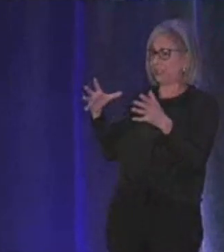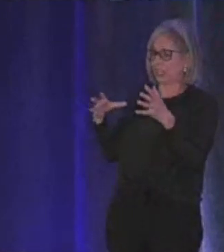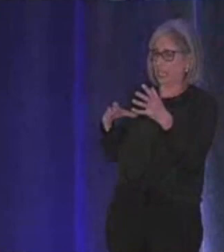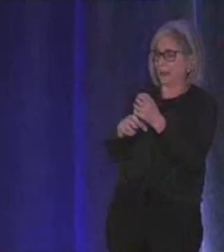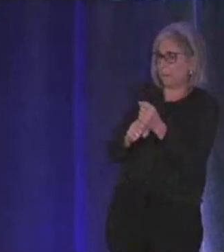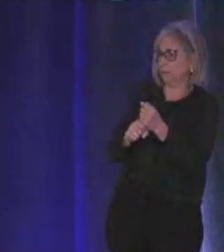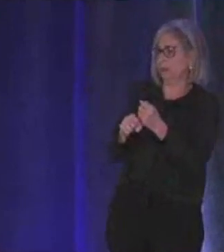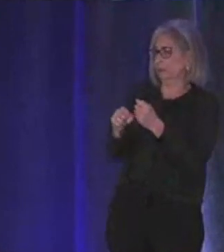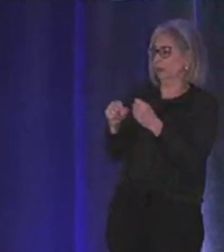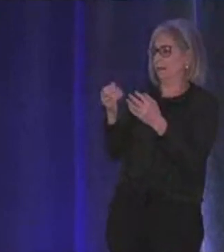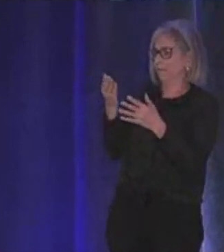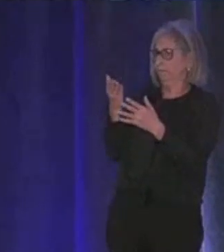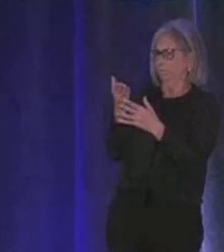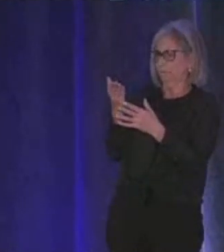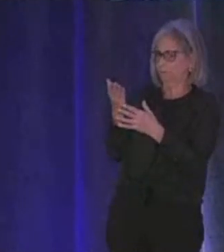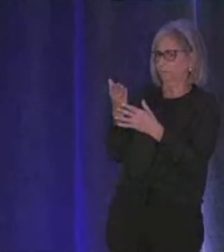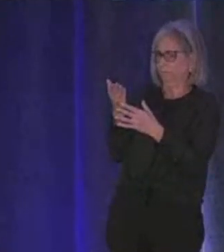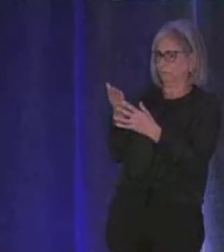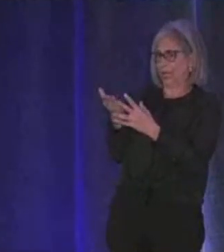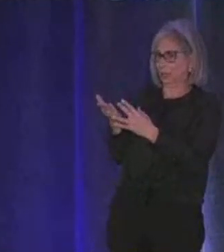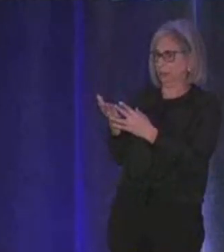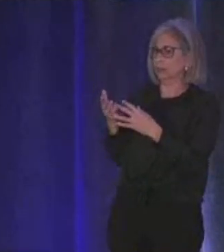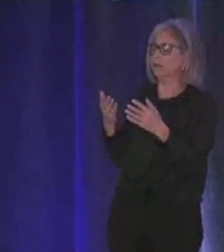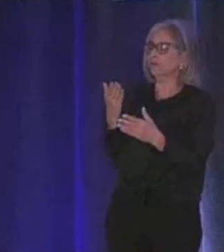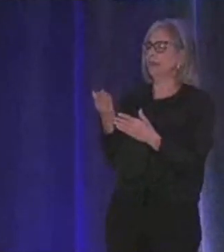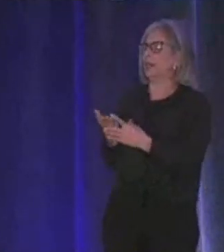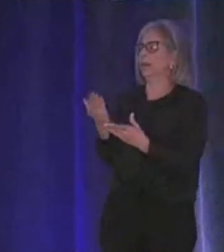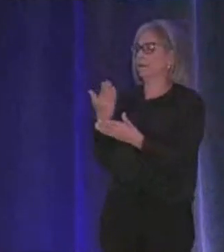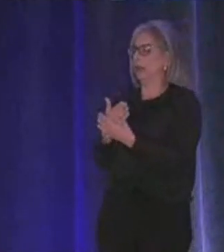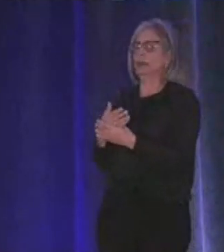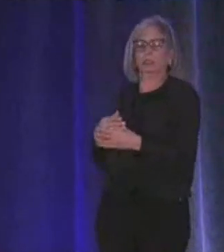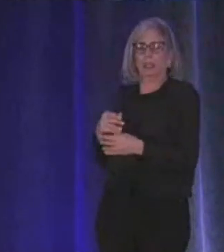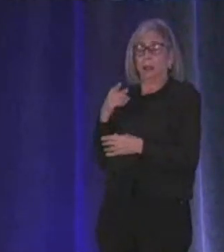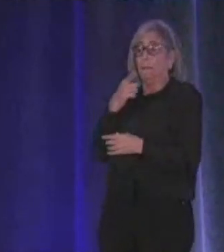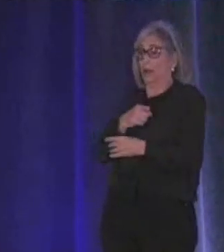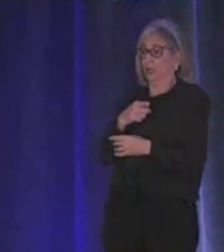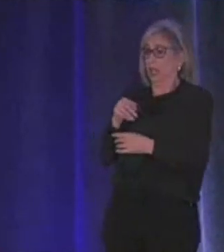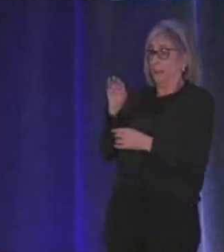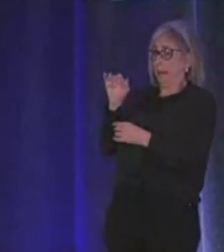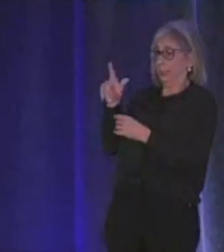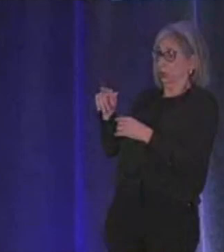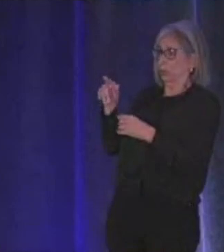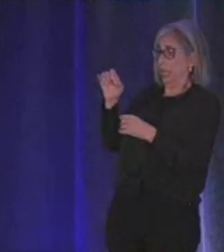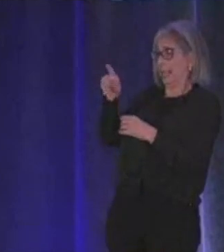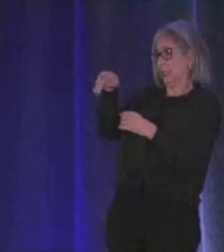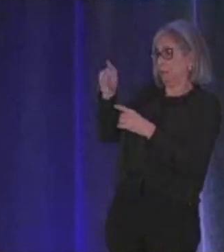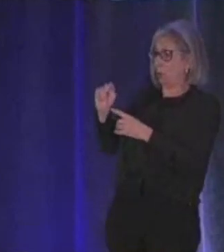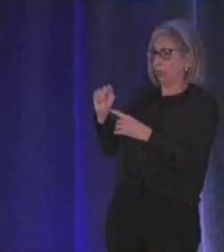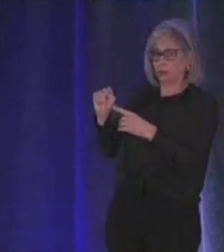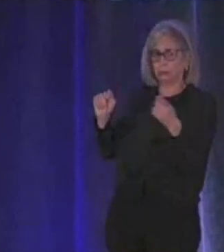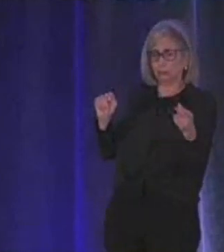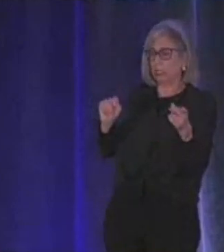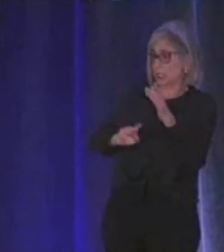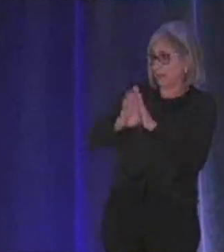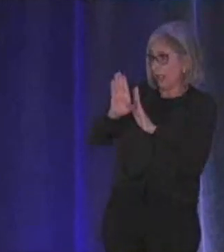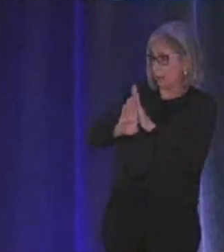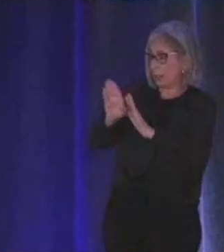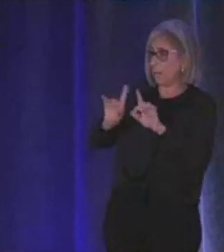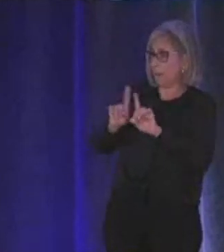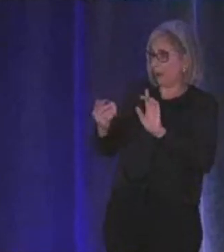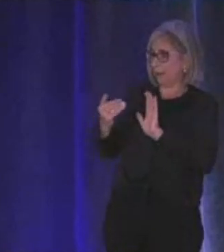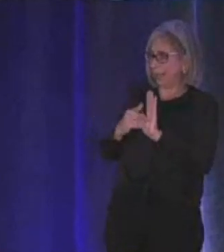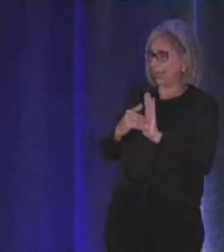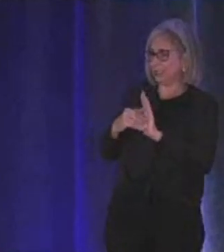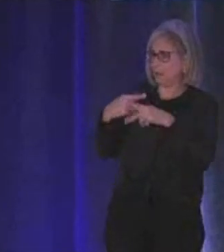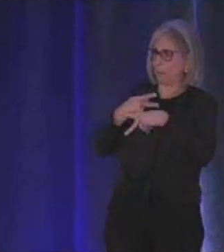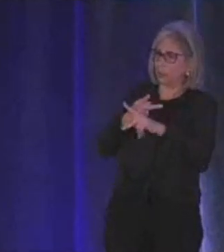would declare just the module federation plugin, have this module exports. Here I have development, but of course you can have